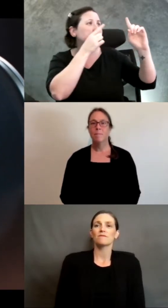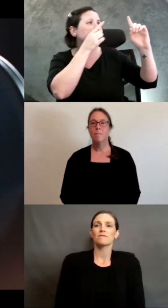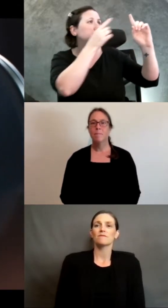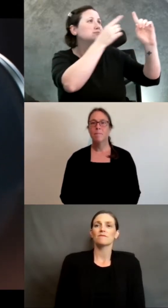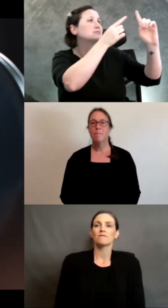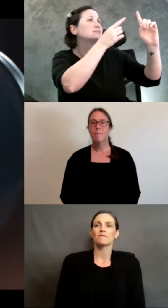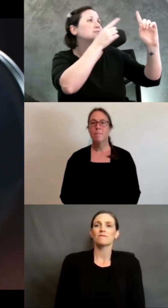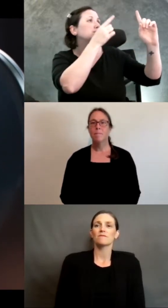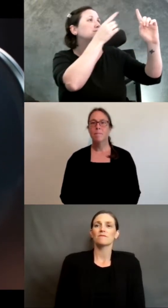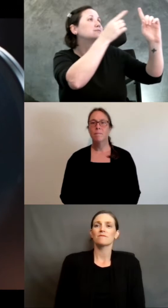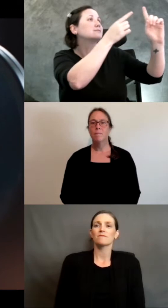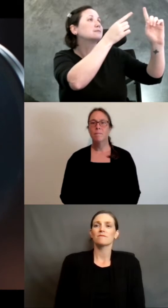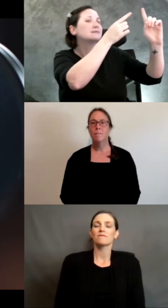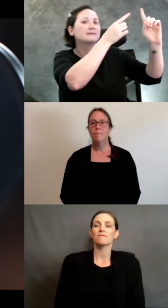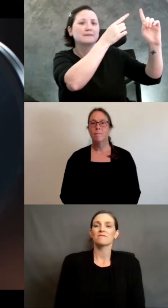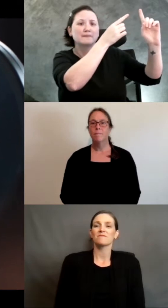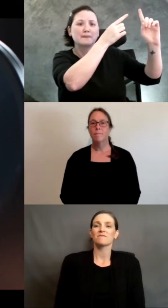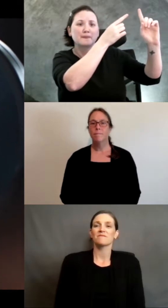destiny.